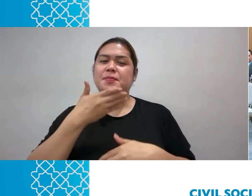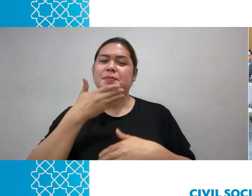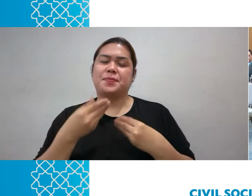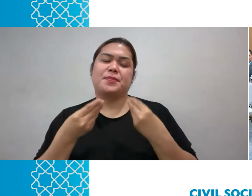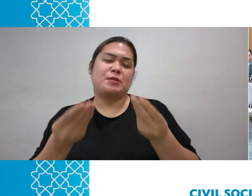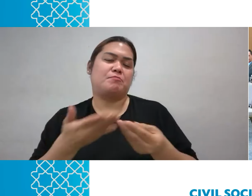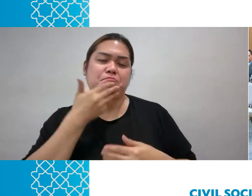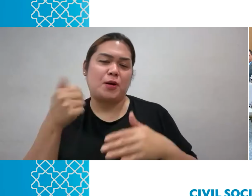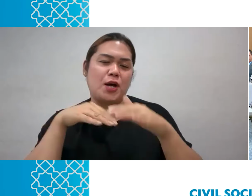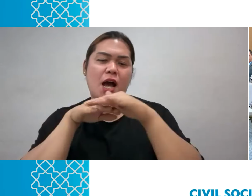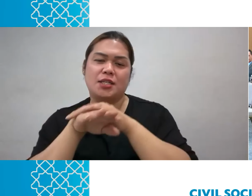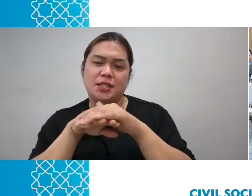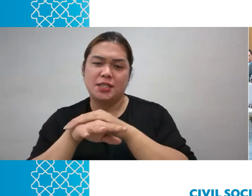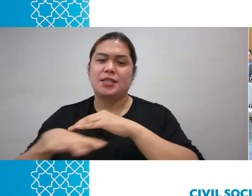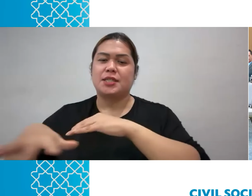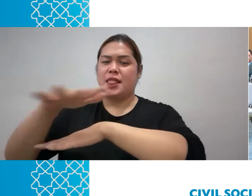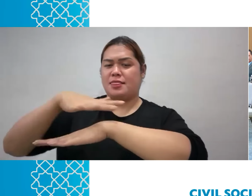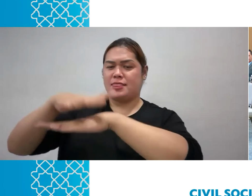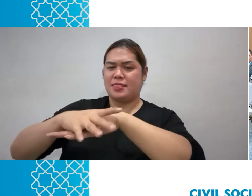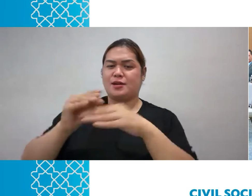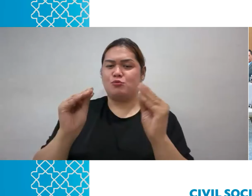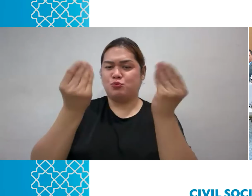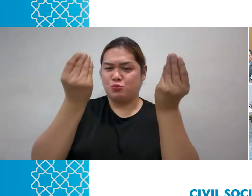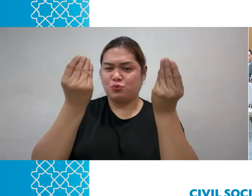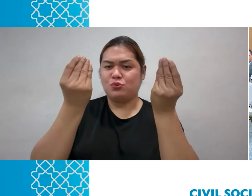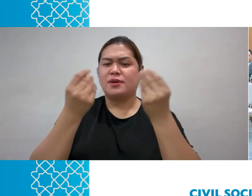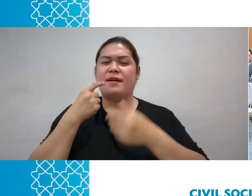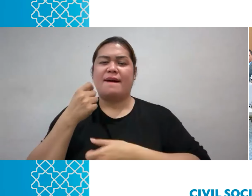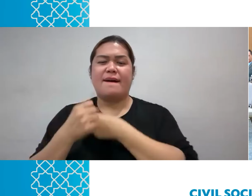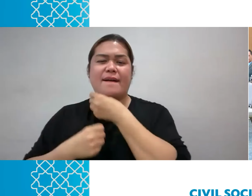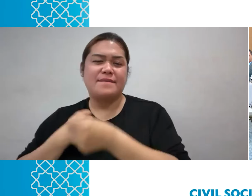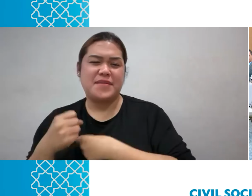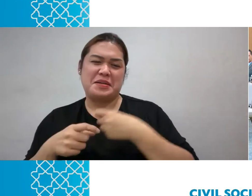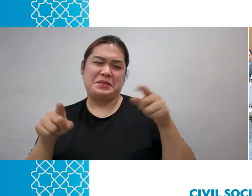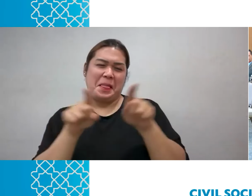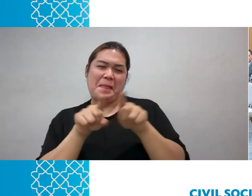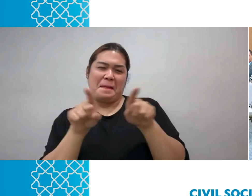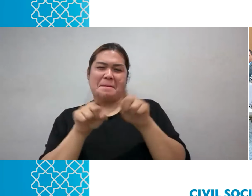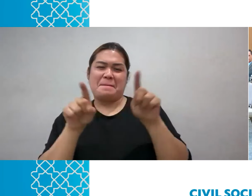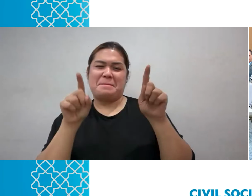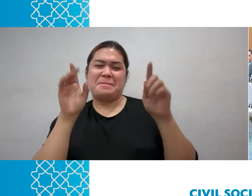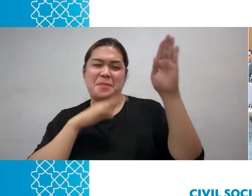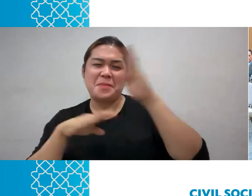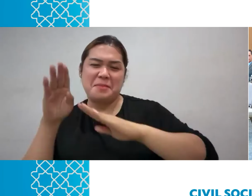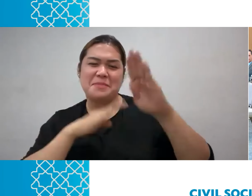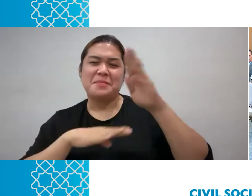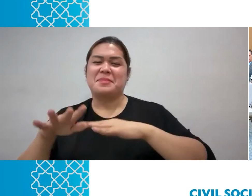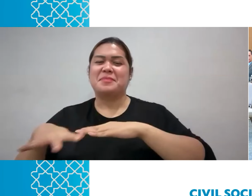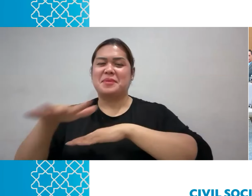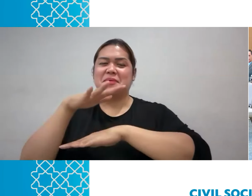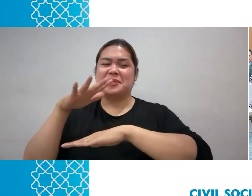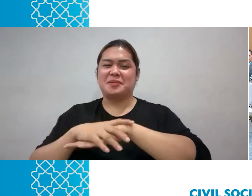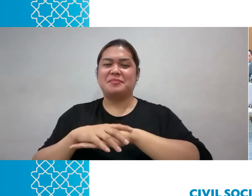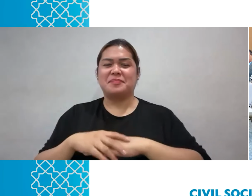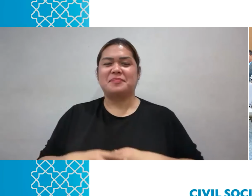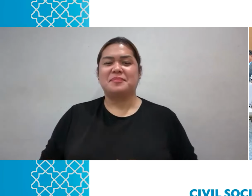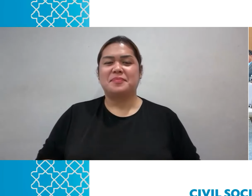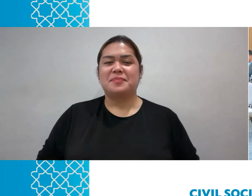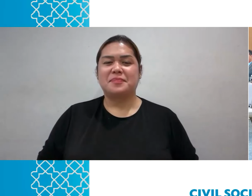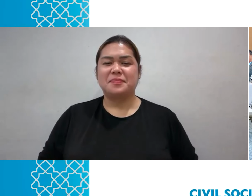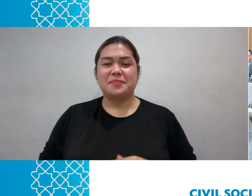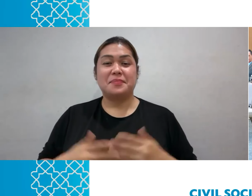suffer from very similar issues. So I think maybe if we just put it like issues,